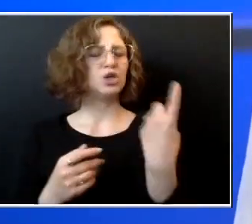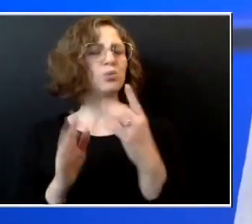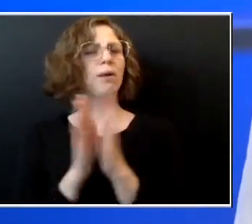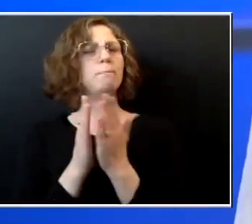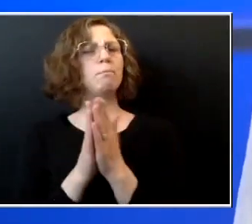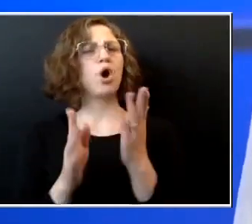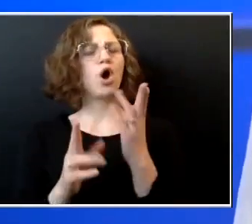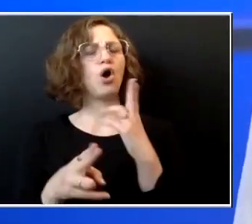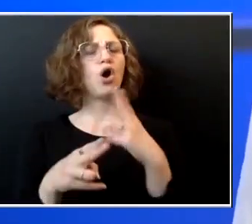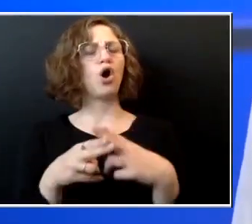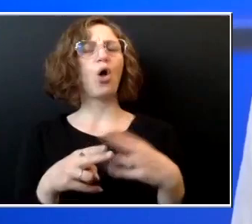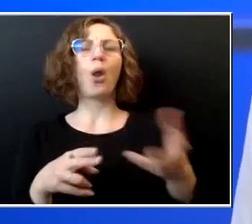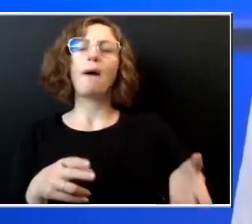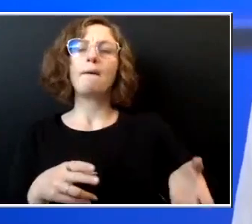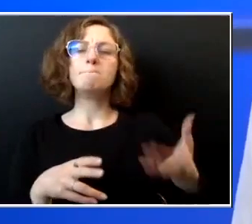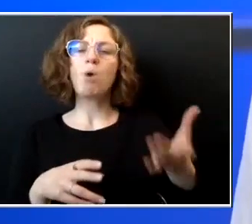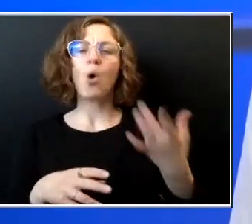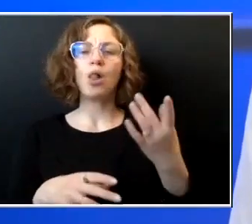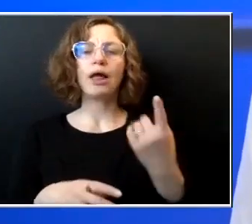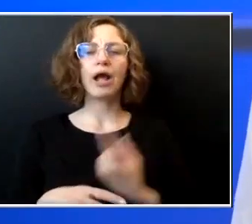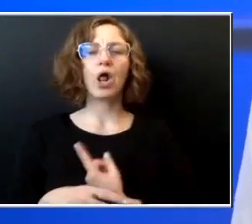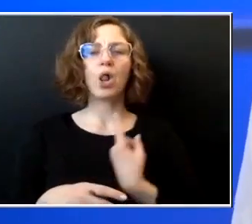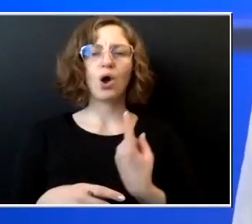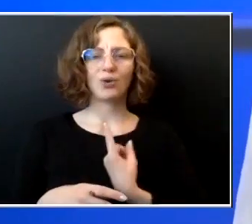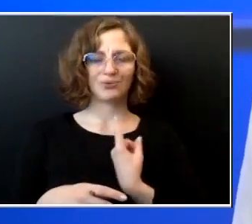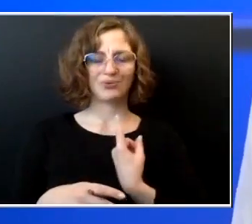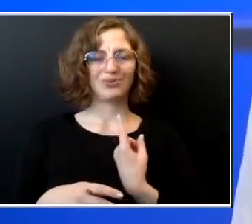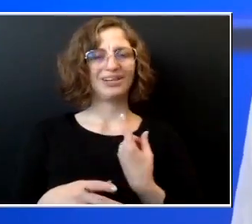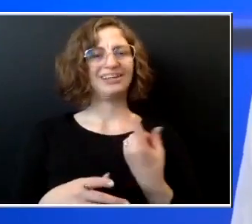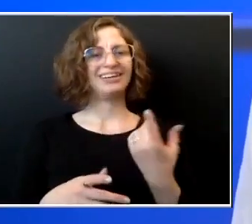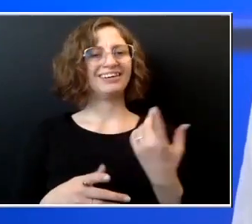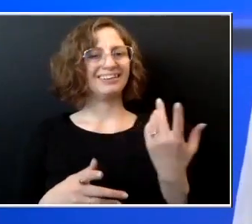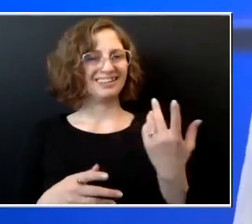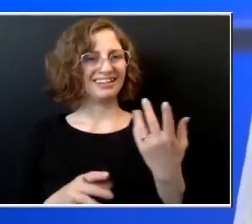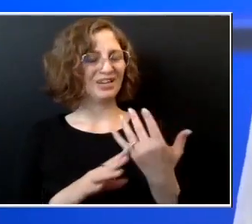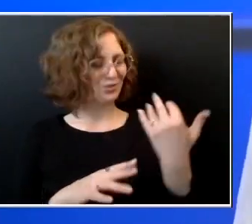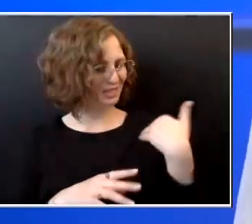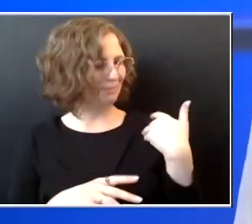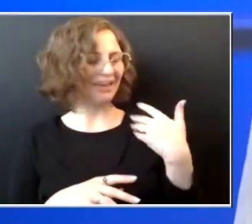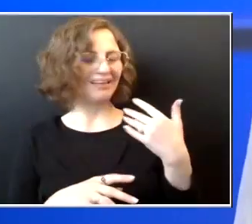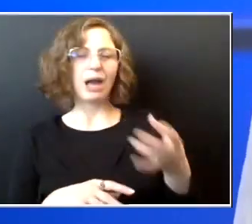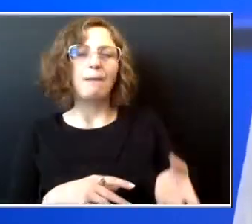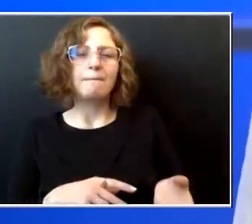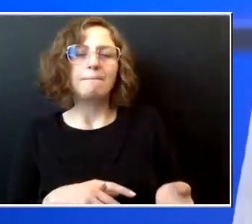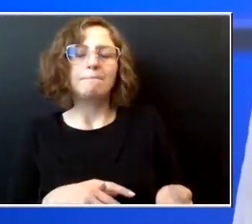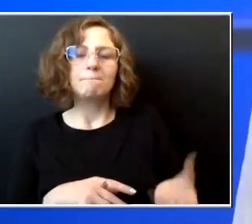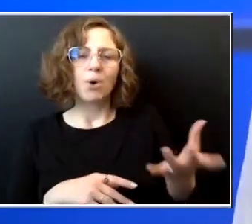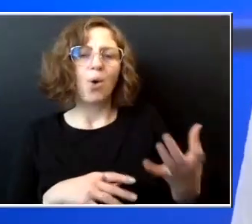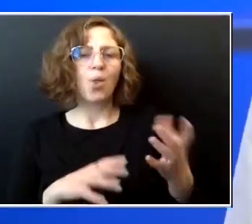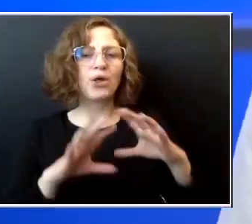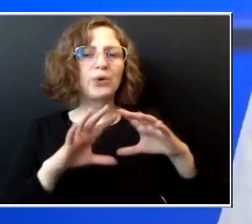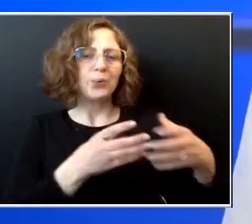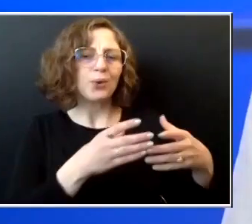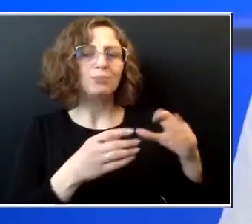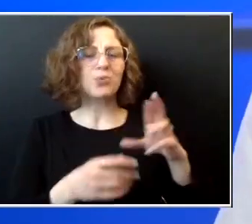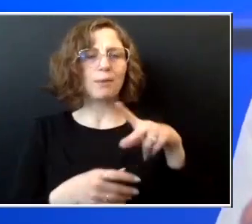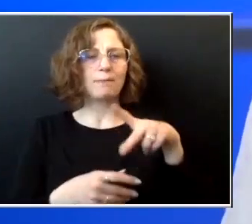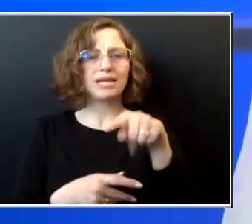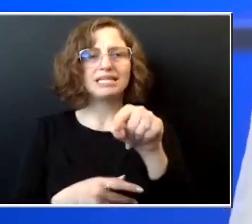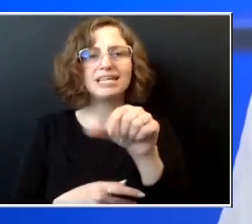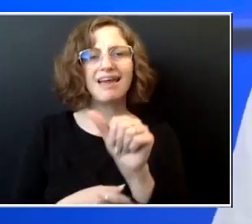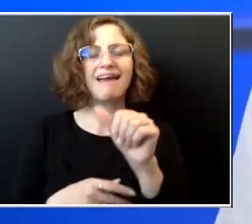leagues, which used to be the big social groups or the PTA or different kind of organizations that we used to all